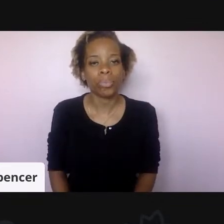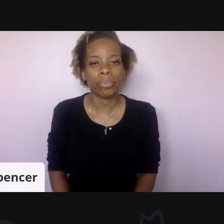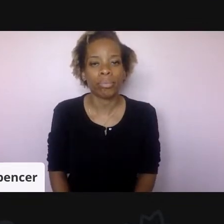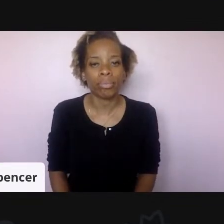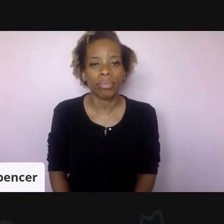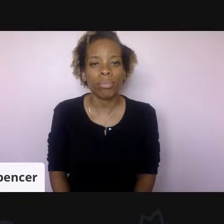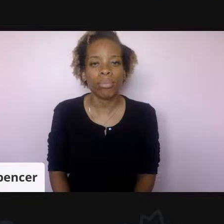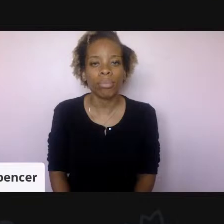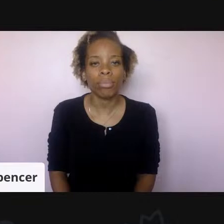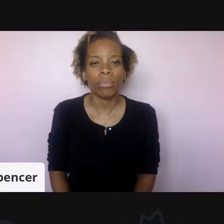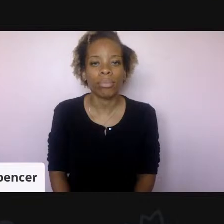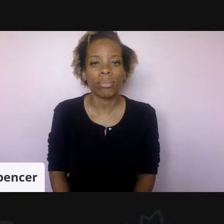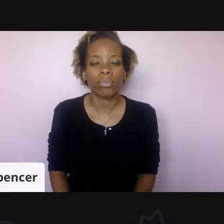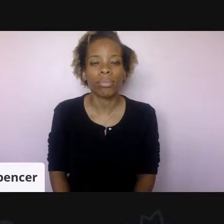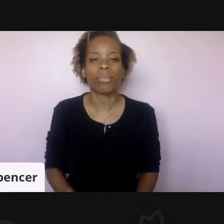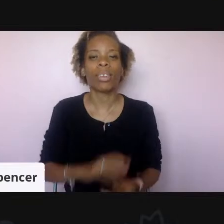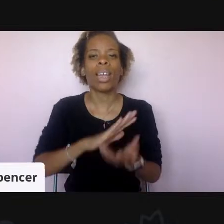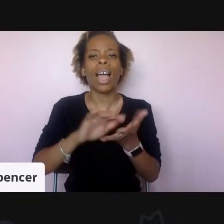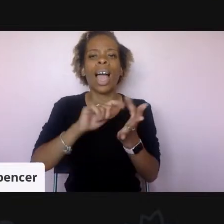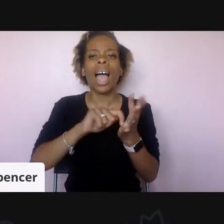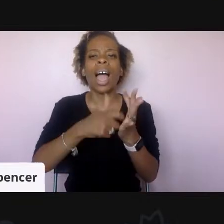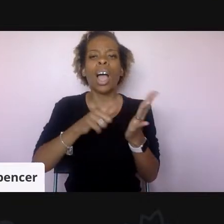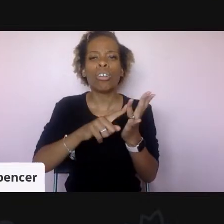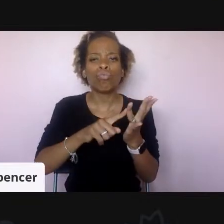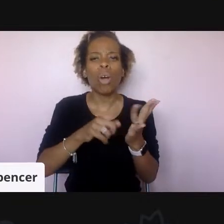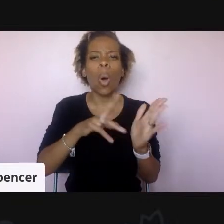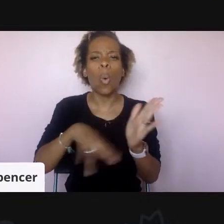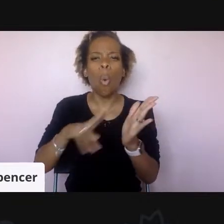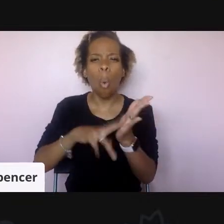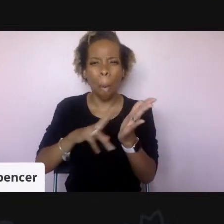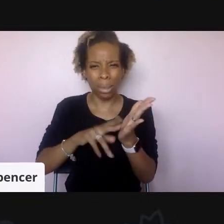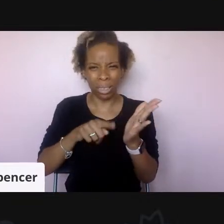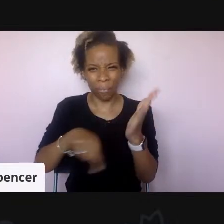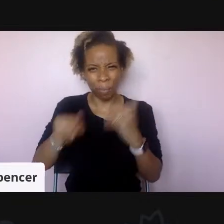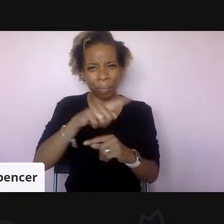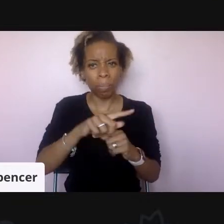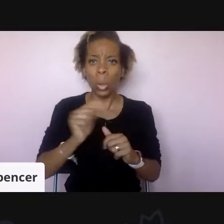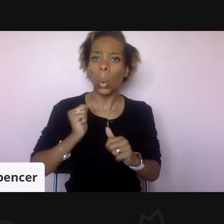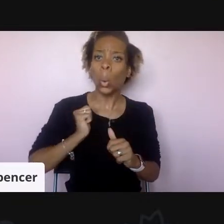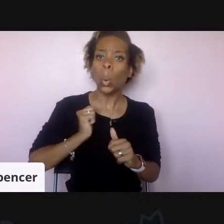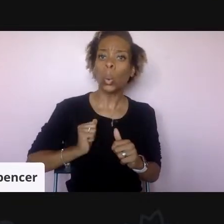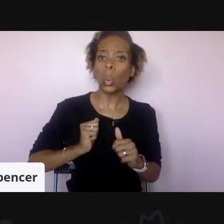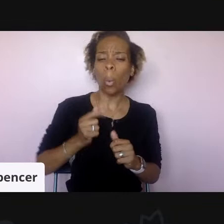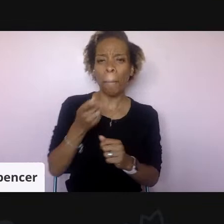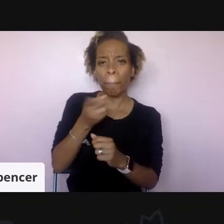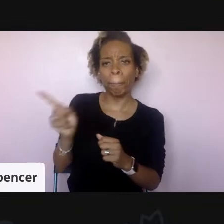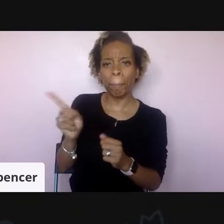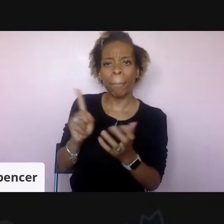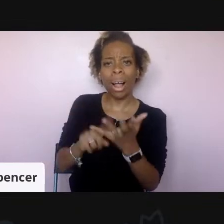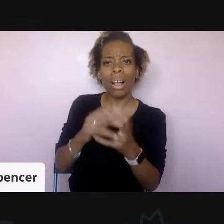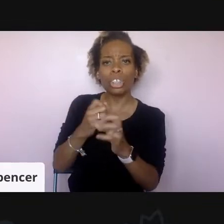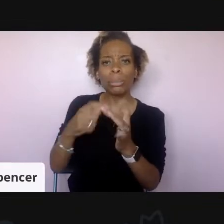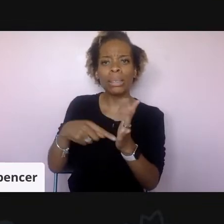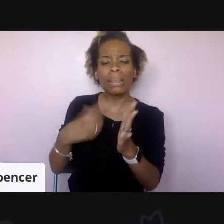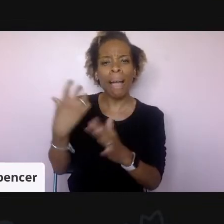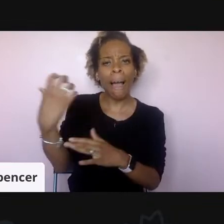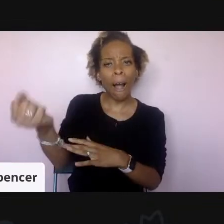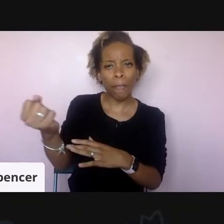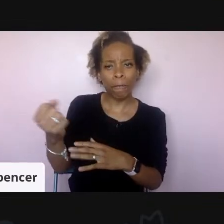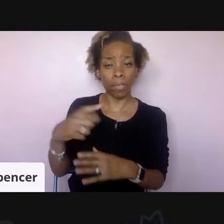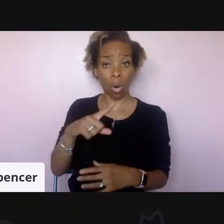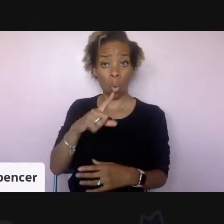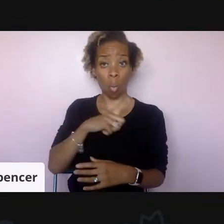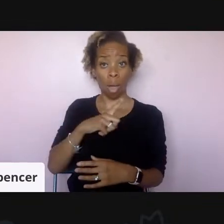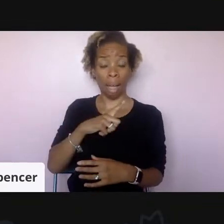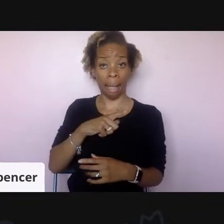Hetero and cis normativities make assumptions about the lives of LGBT plus people based on the experience